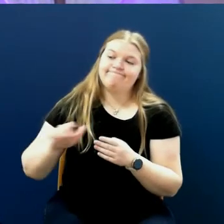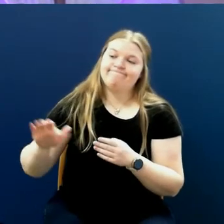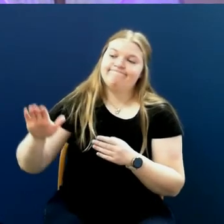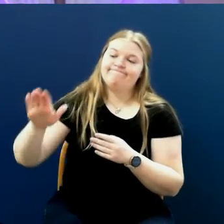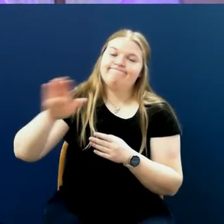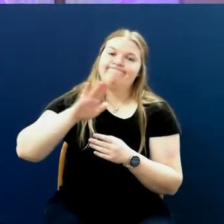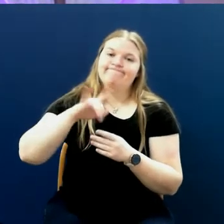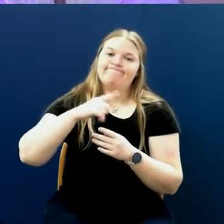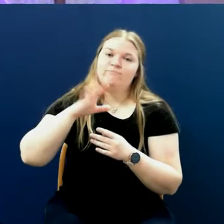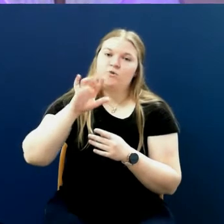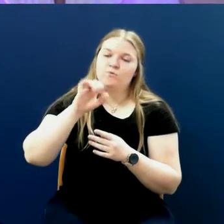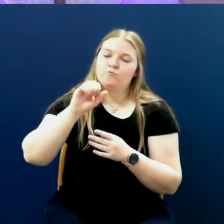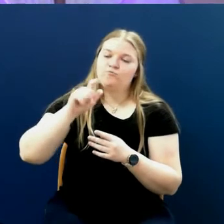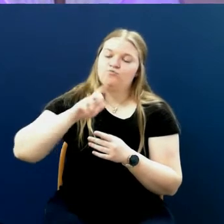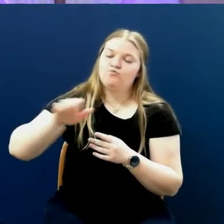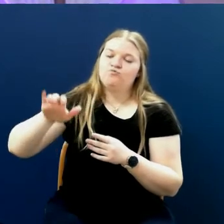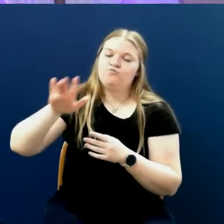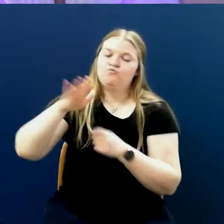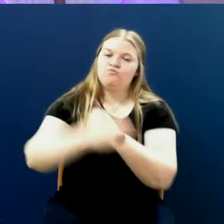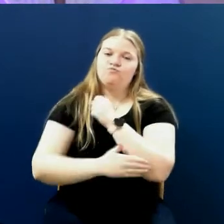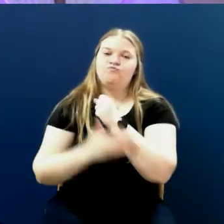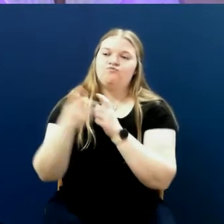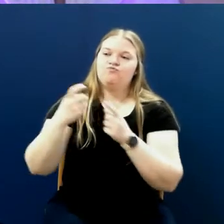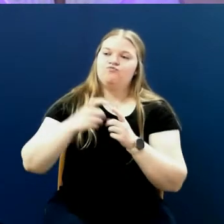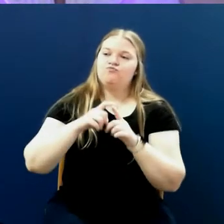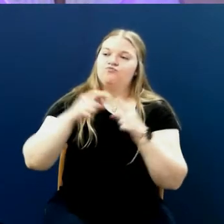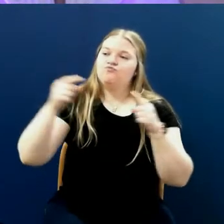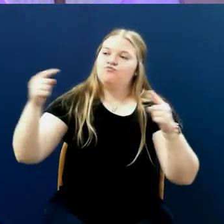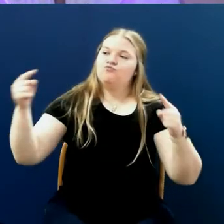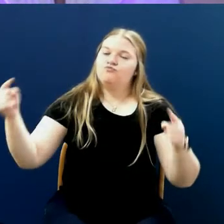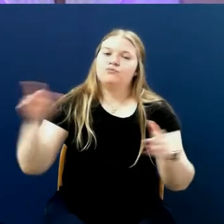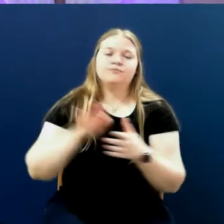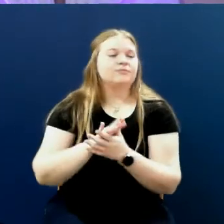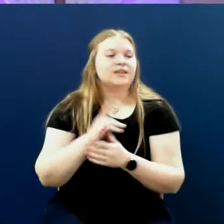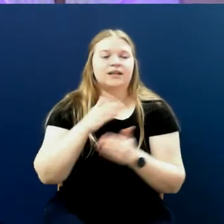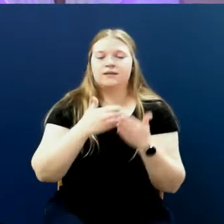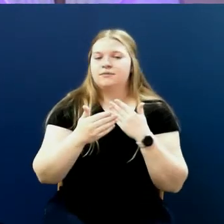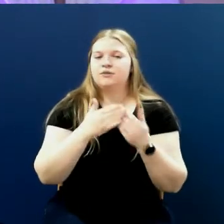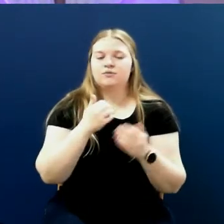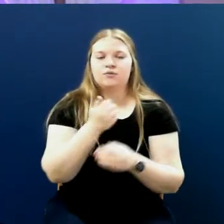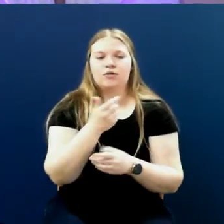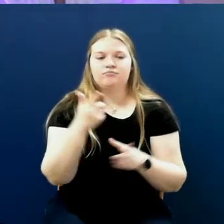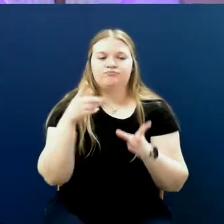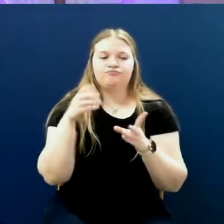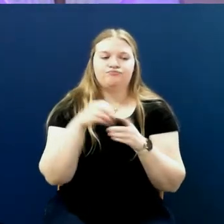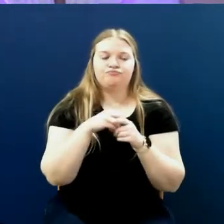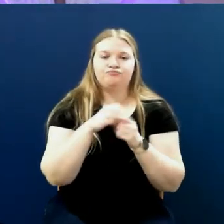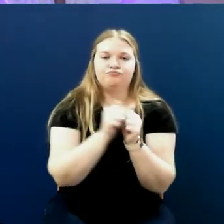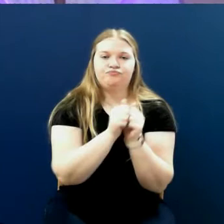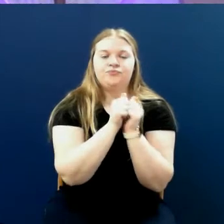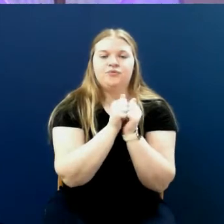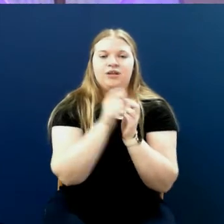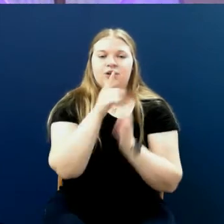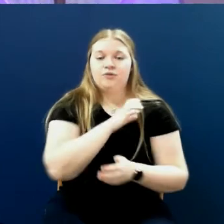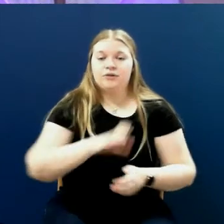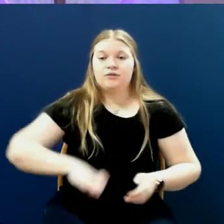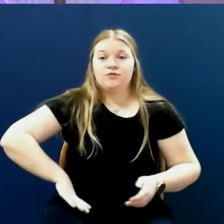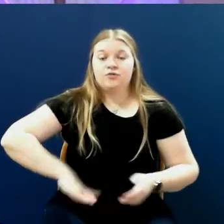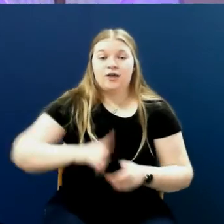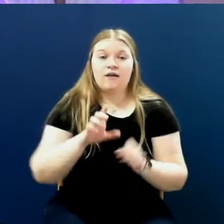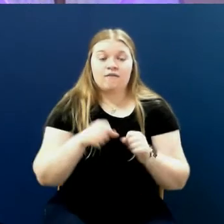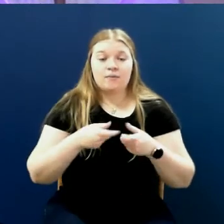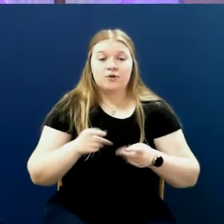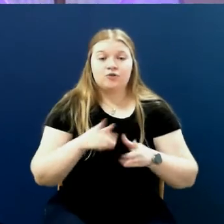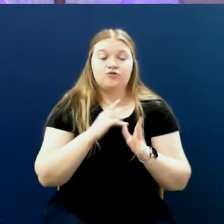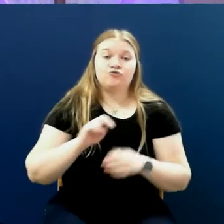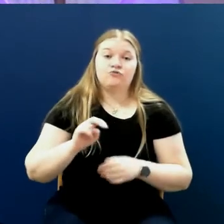away. It doesn't matter because we're all one in Christ. And one of the wonderful things, for those of you who've had the opportunity to